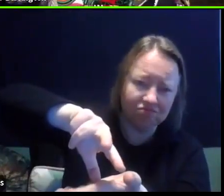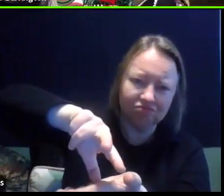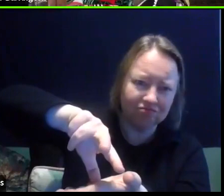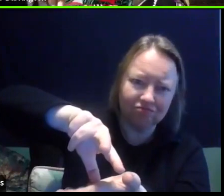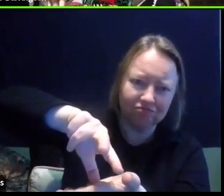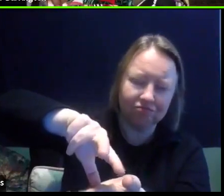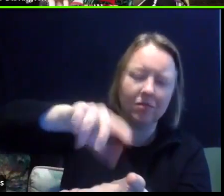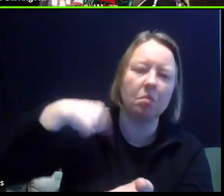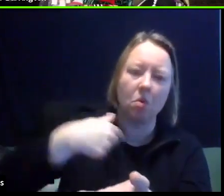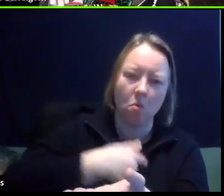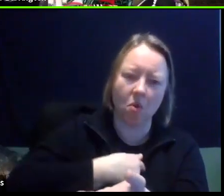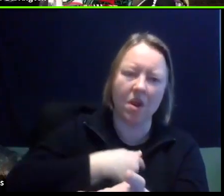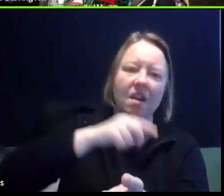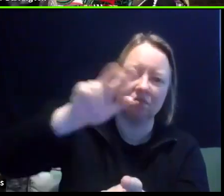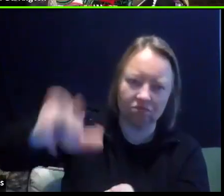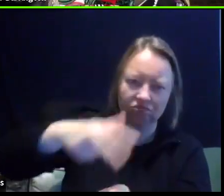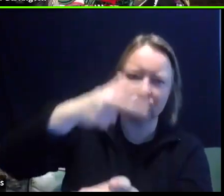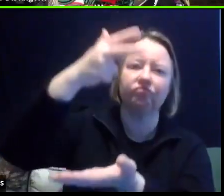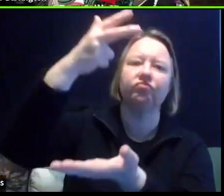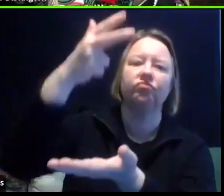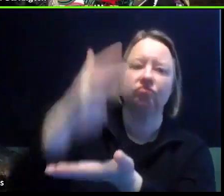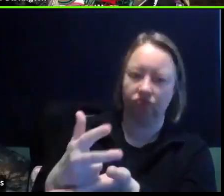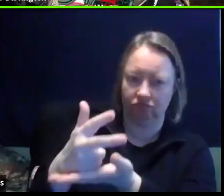landed right side up